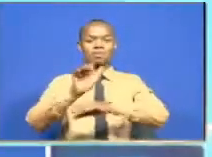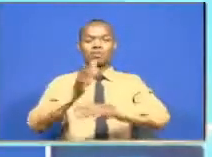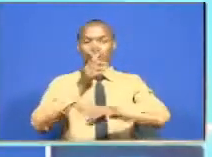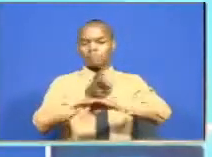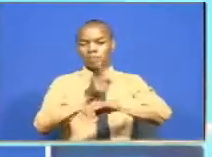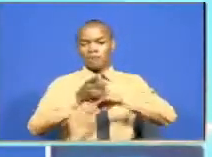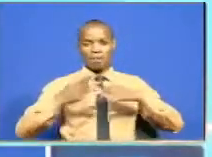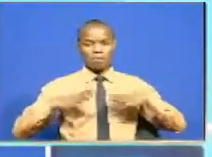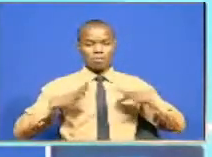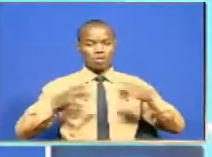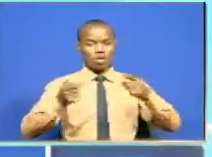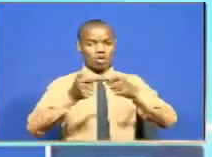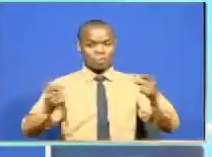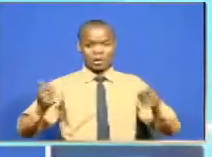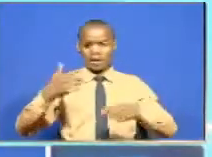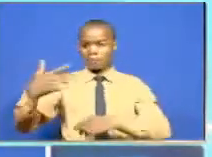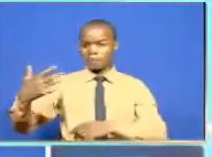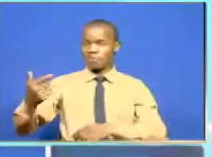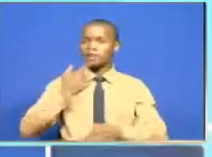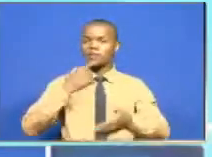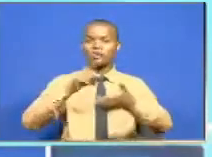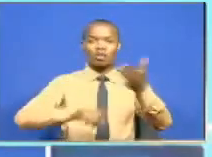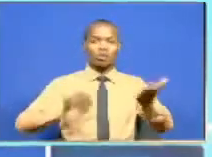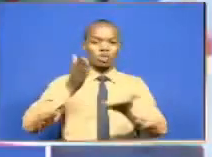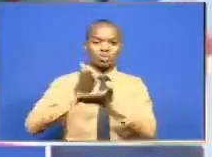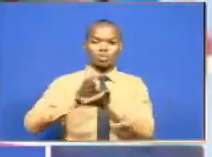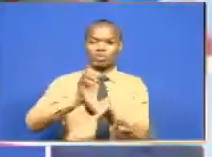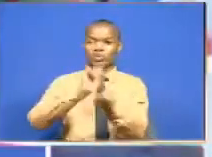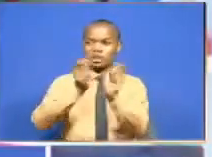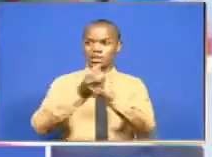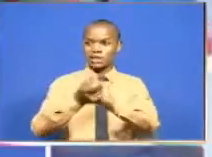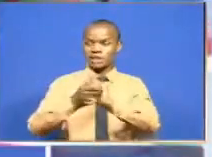document, maintaining it offered a new dawn for the country.